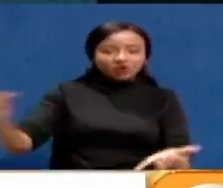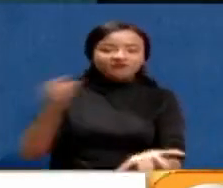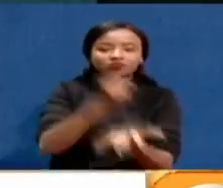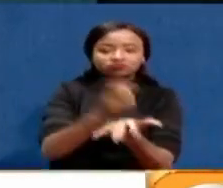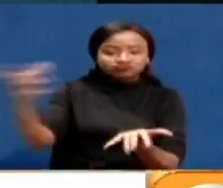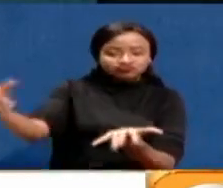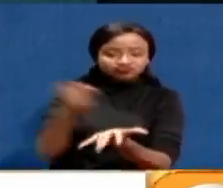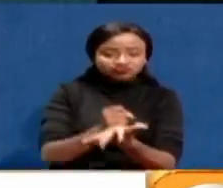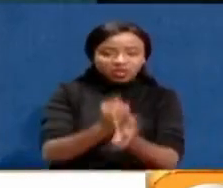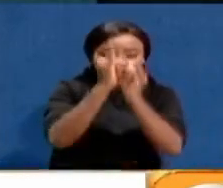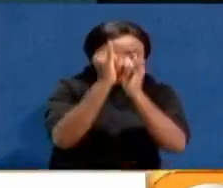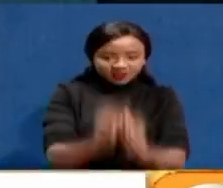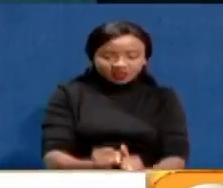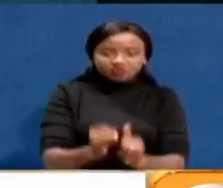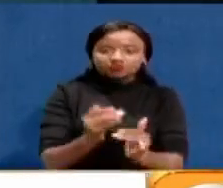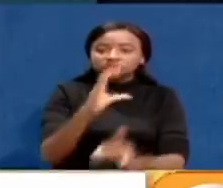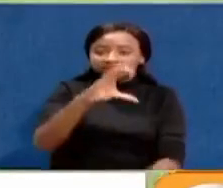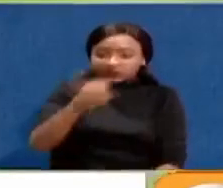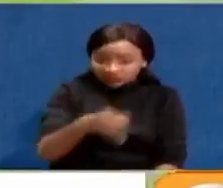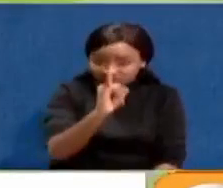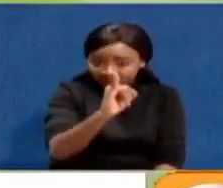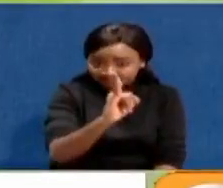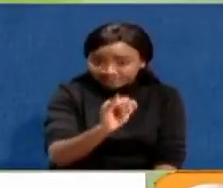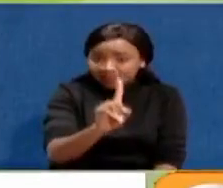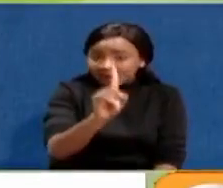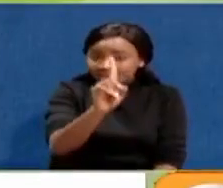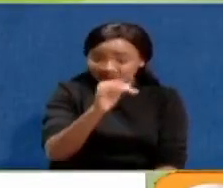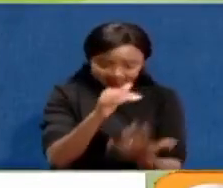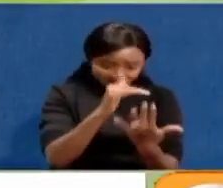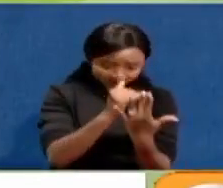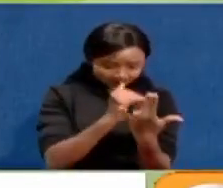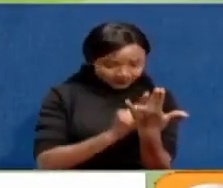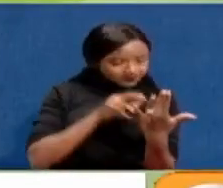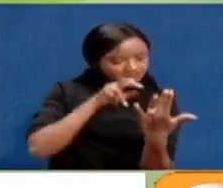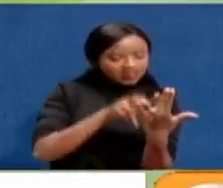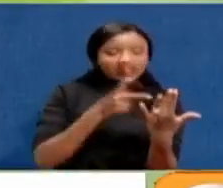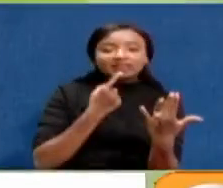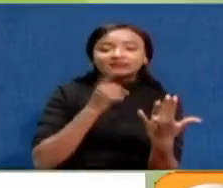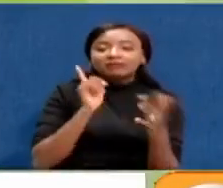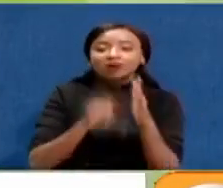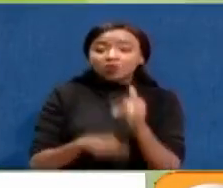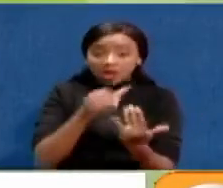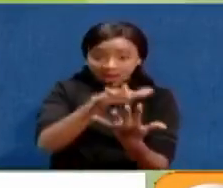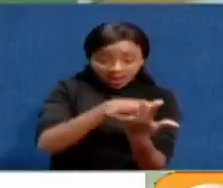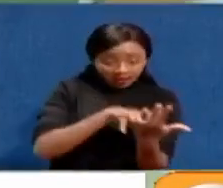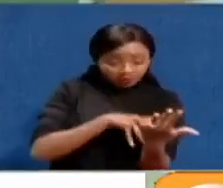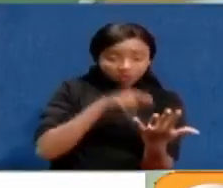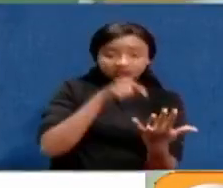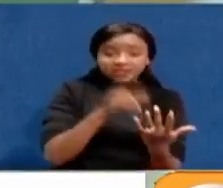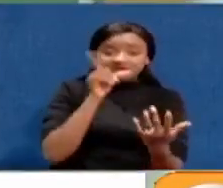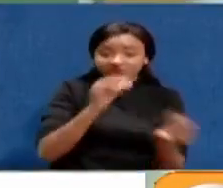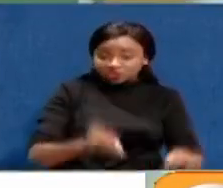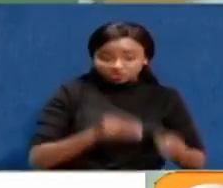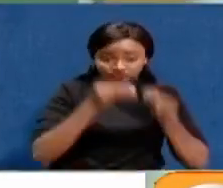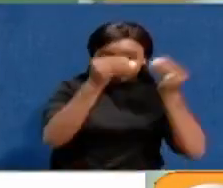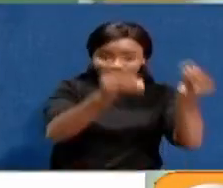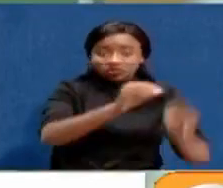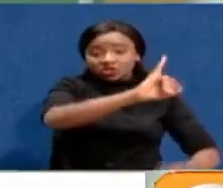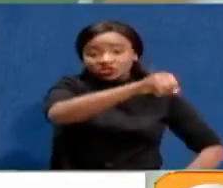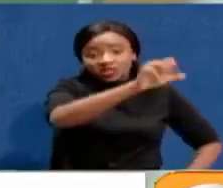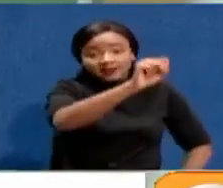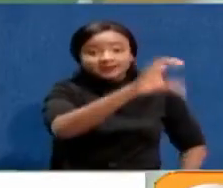of recruitment of the next Chief Justice. The statement goes on to read that this report was presented to the Judicial